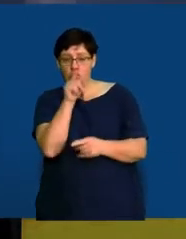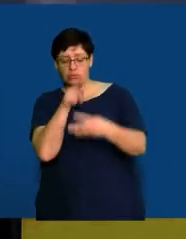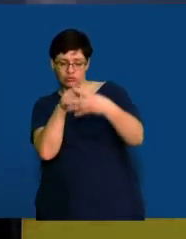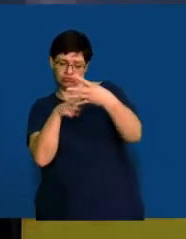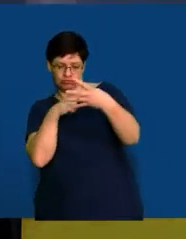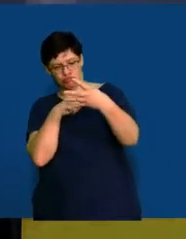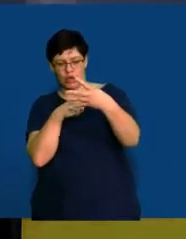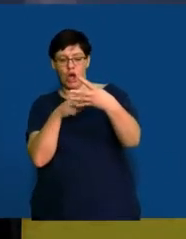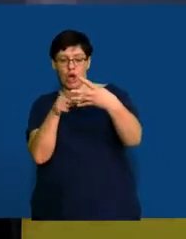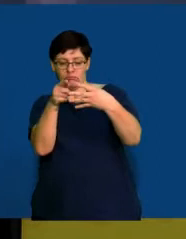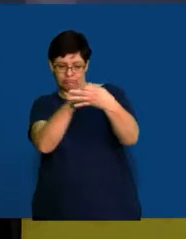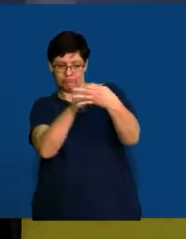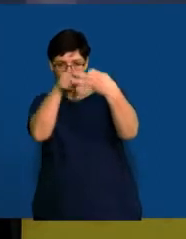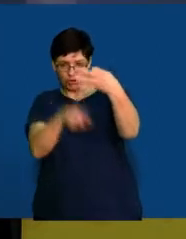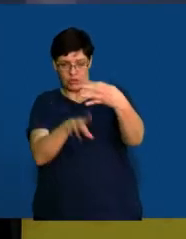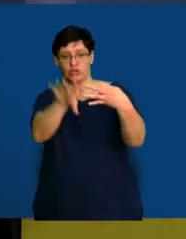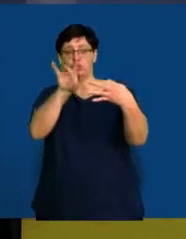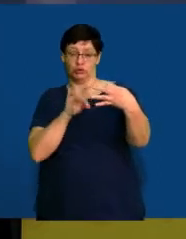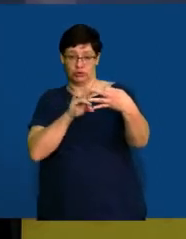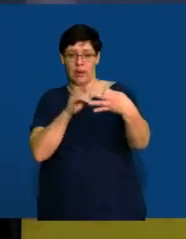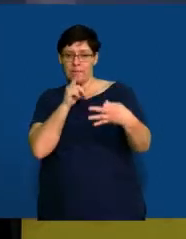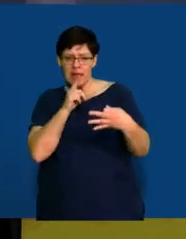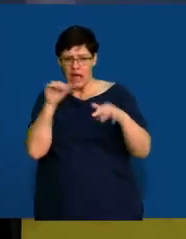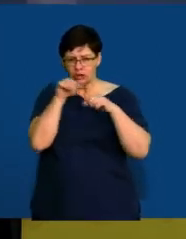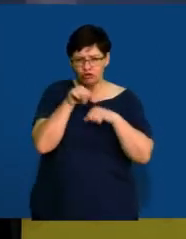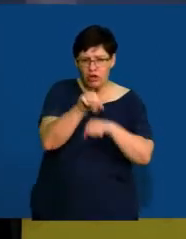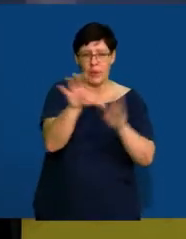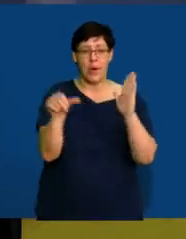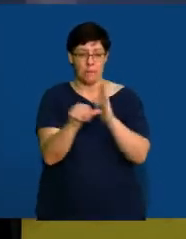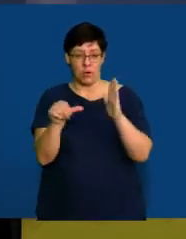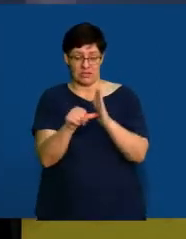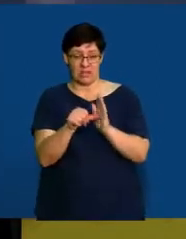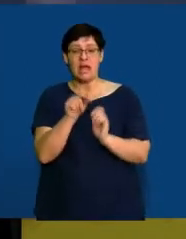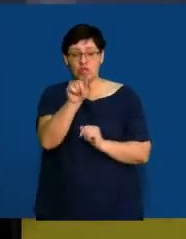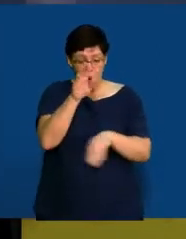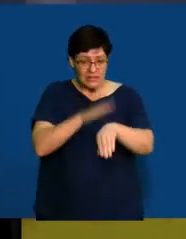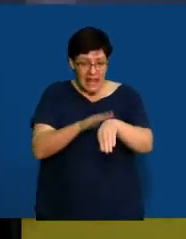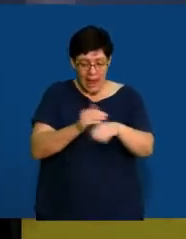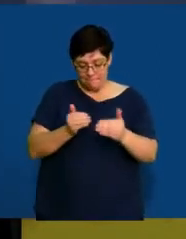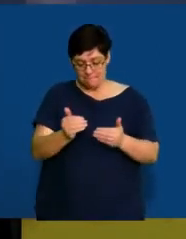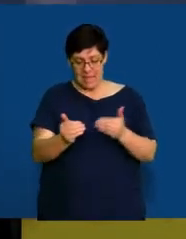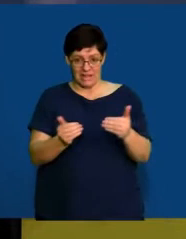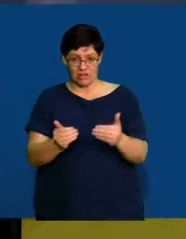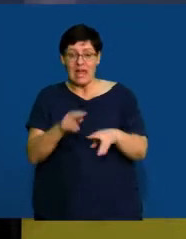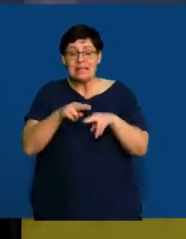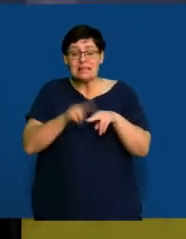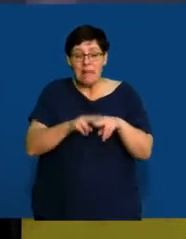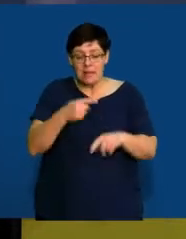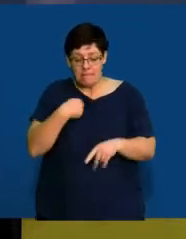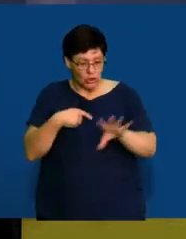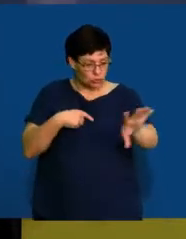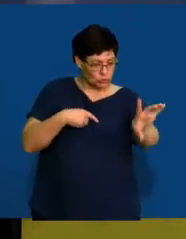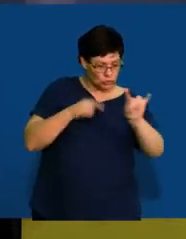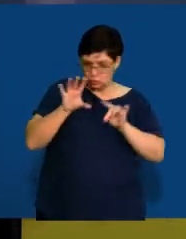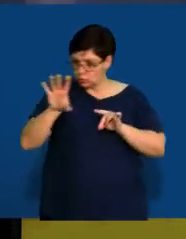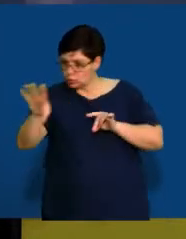questions. Strategy is important, and this means that how you manage your time will depend on how